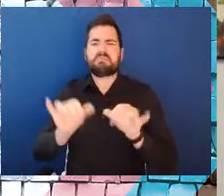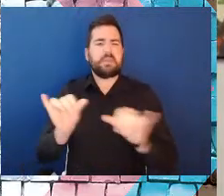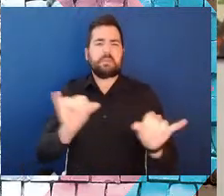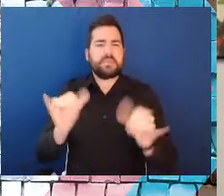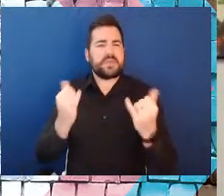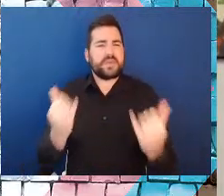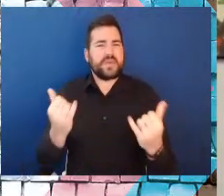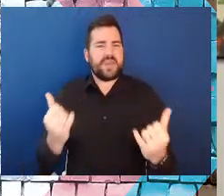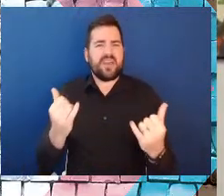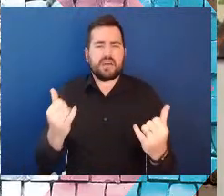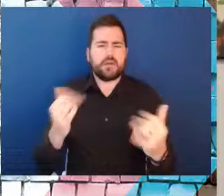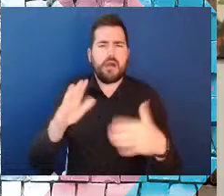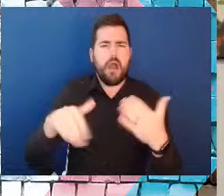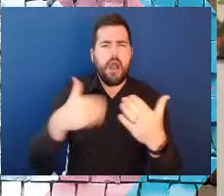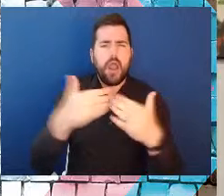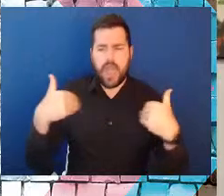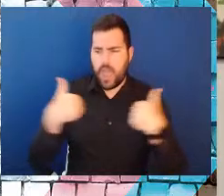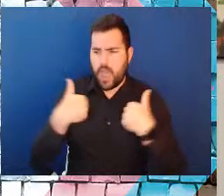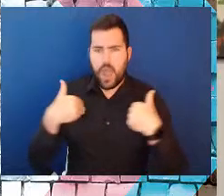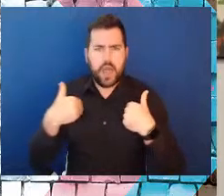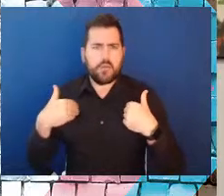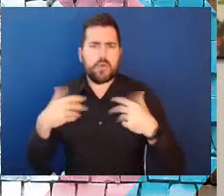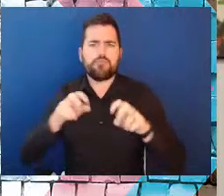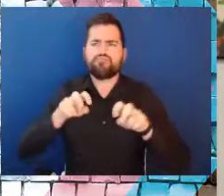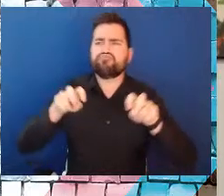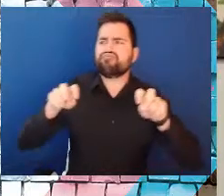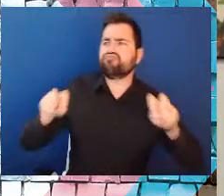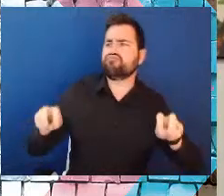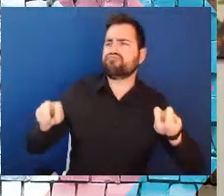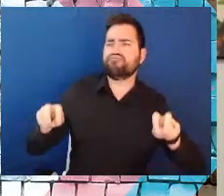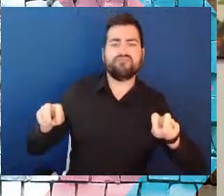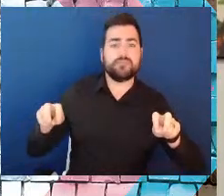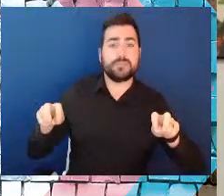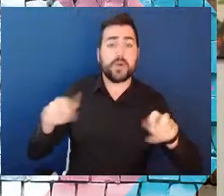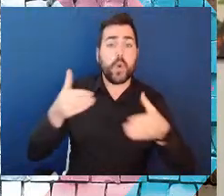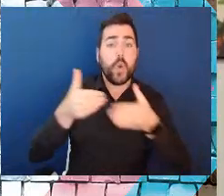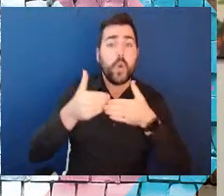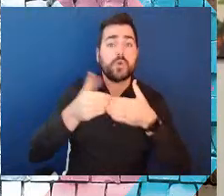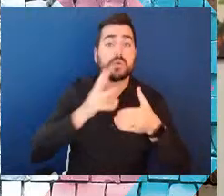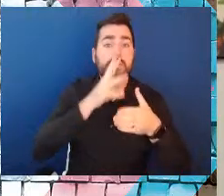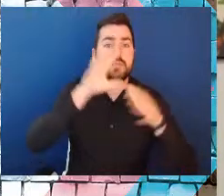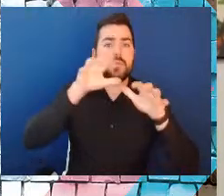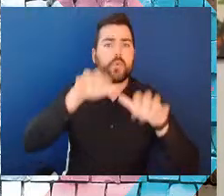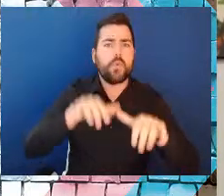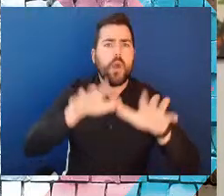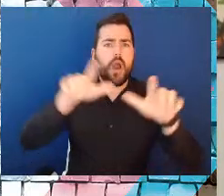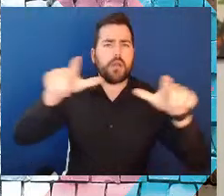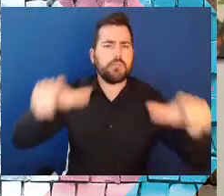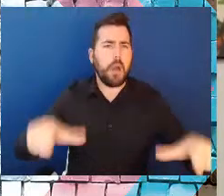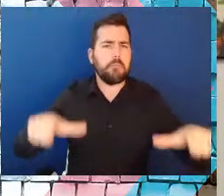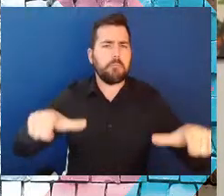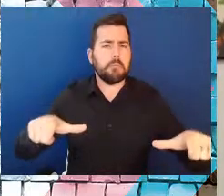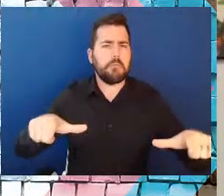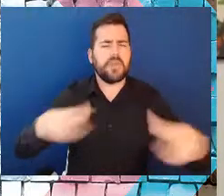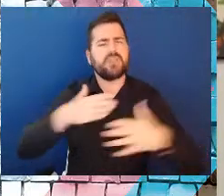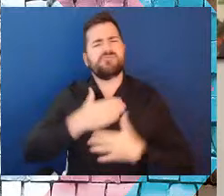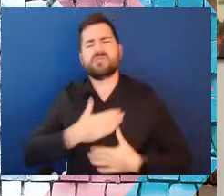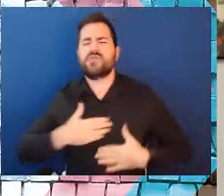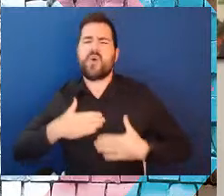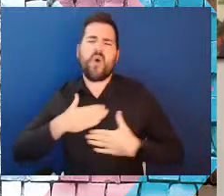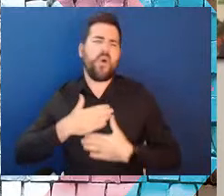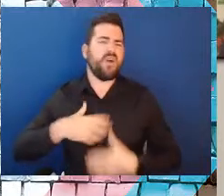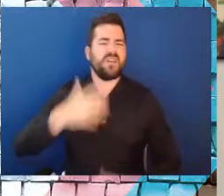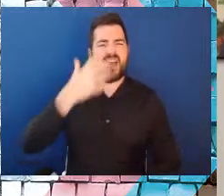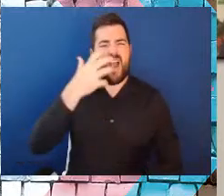And all the animals were hanging out by the lake, enjoying this warm, hot Florida